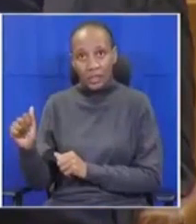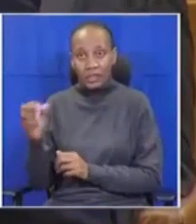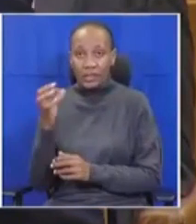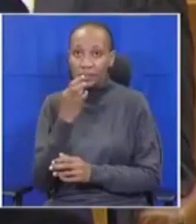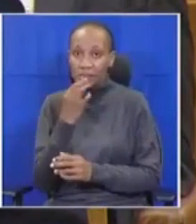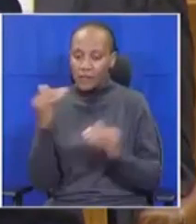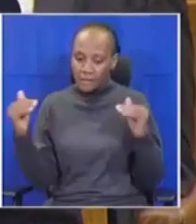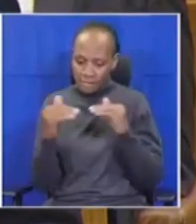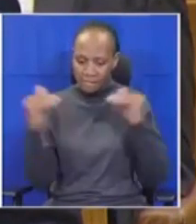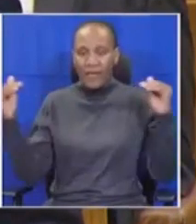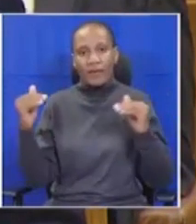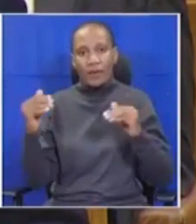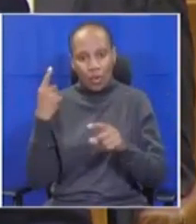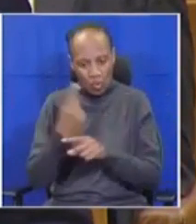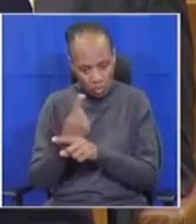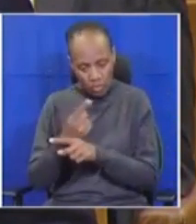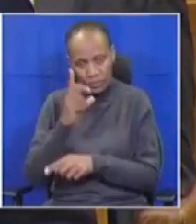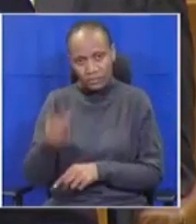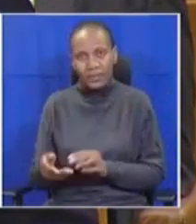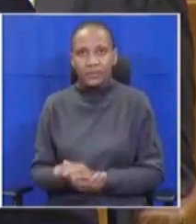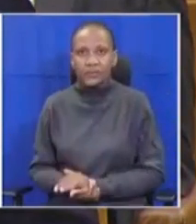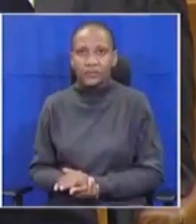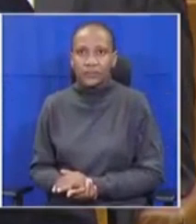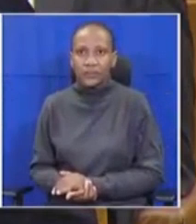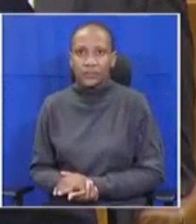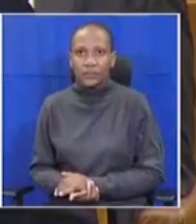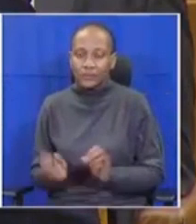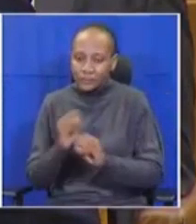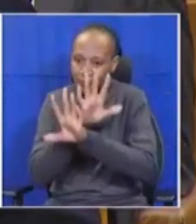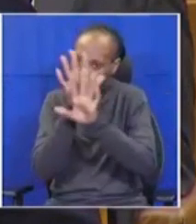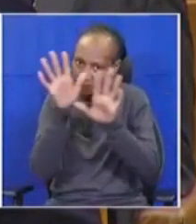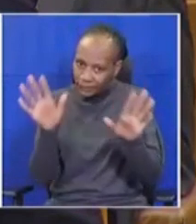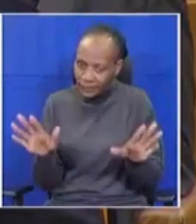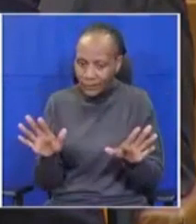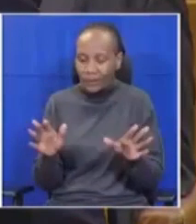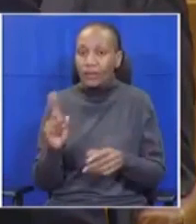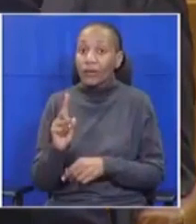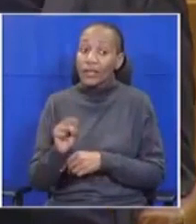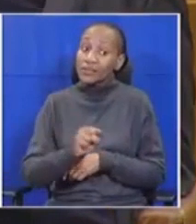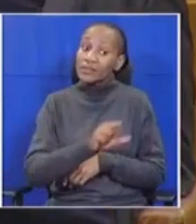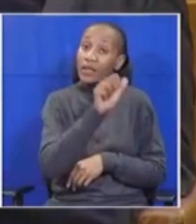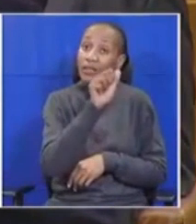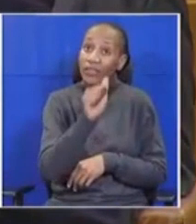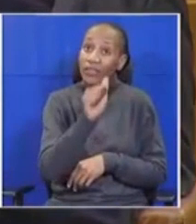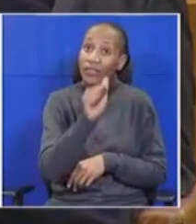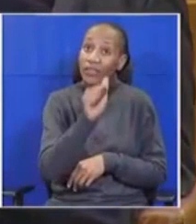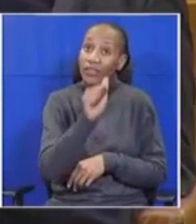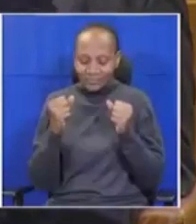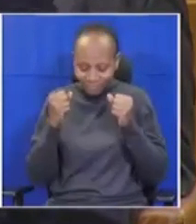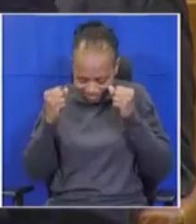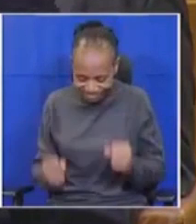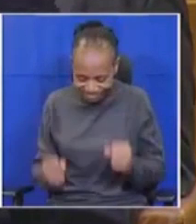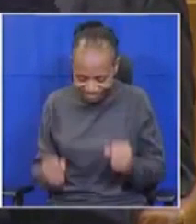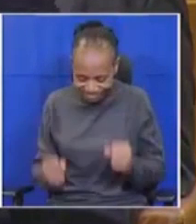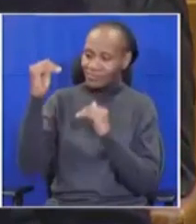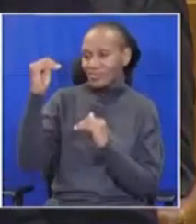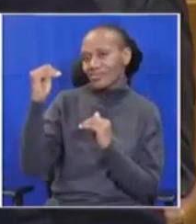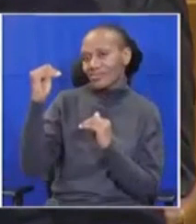fairness. It is an explicit acknowledgement that our country remains unequal on the basis of